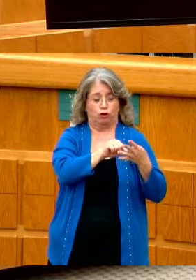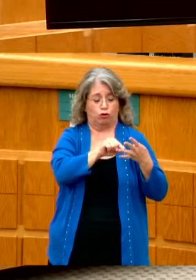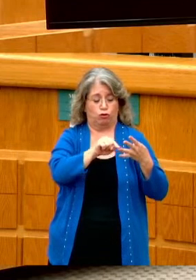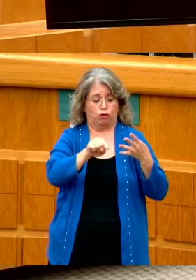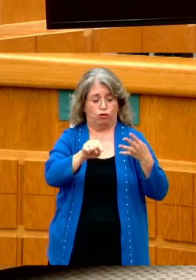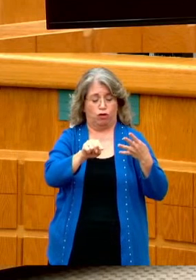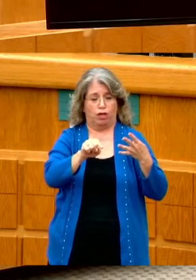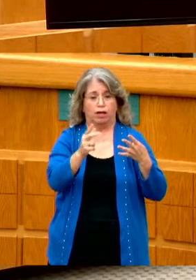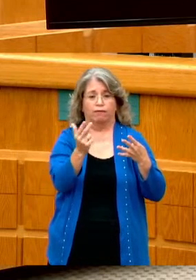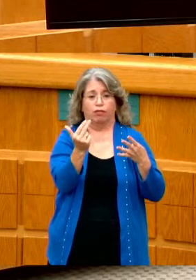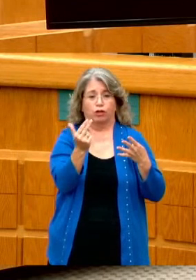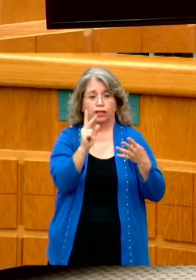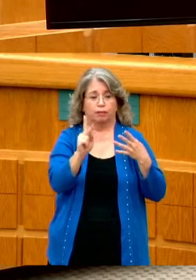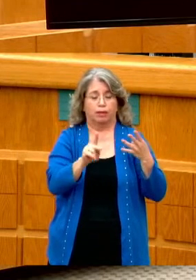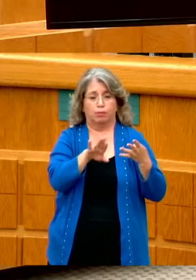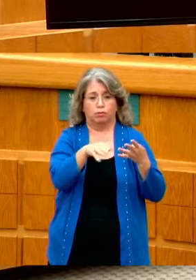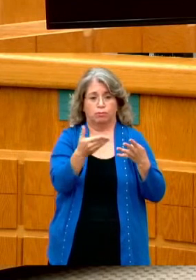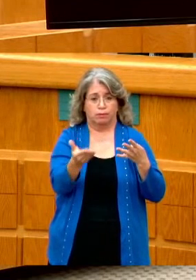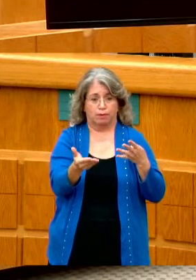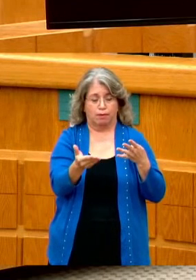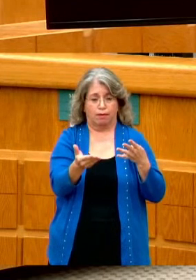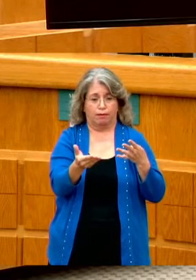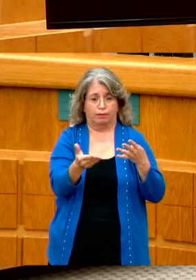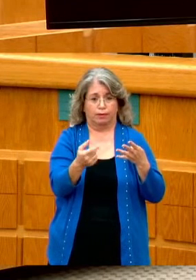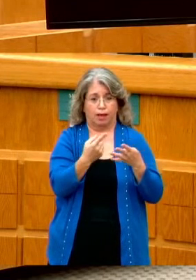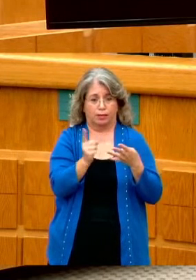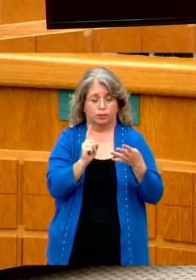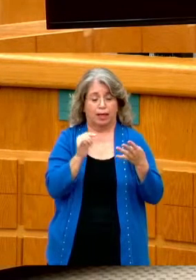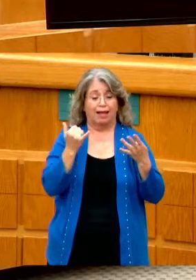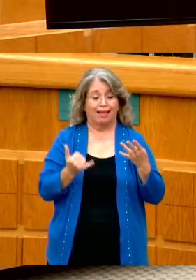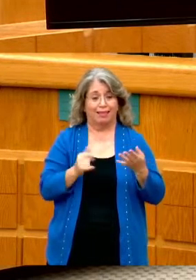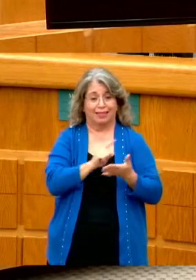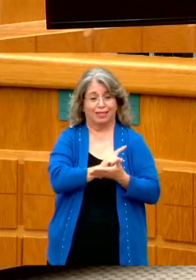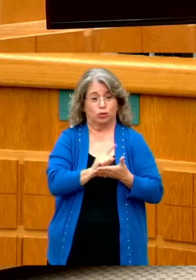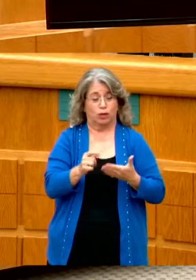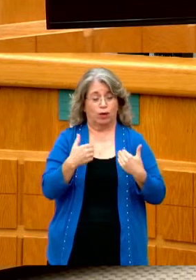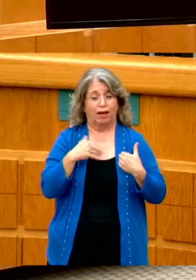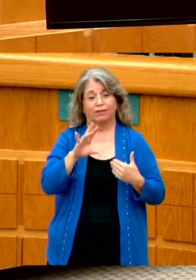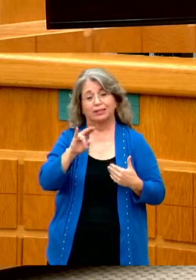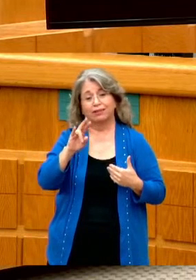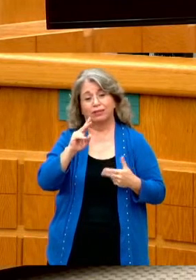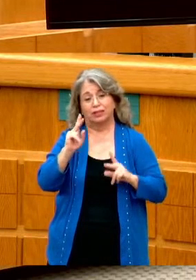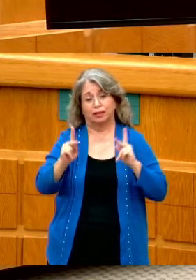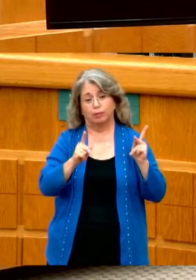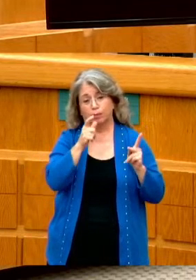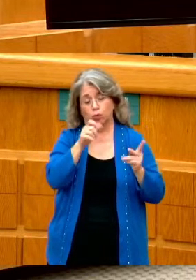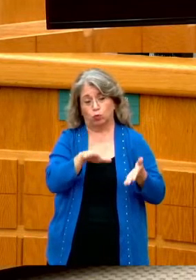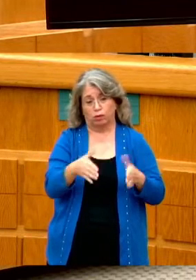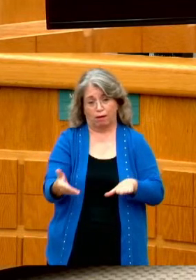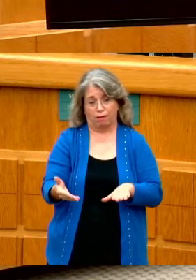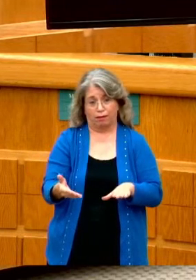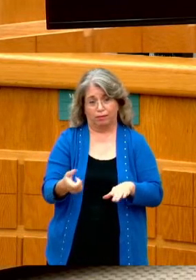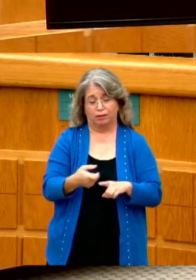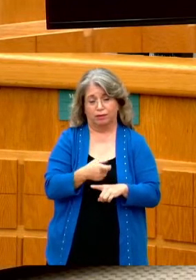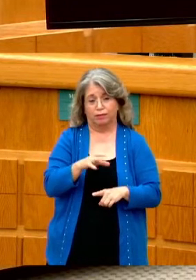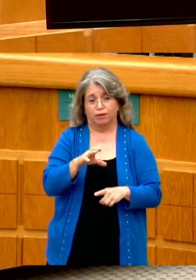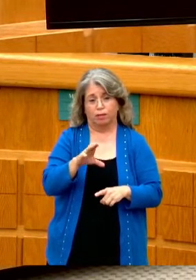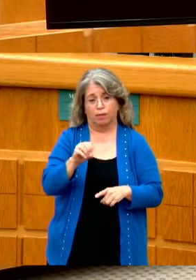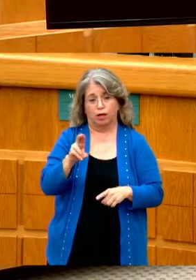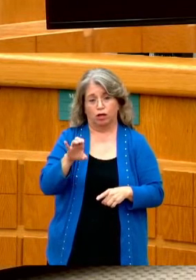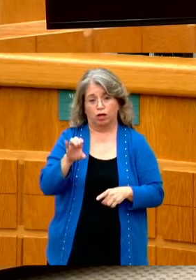of COVID-19 last week. And this week you have 17 individuals that died of COVID-19.